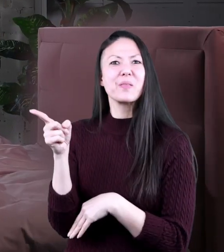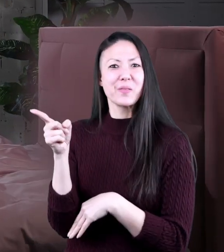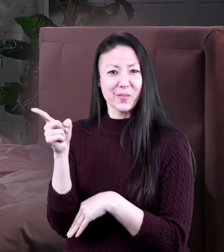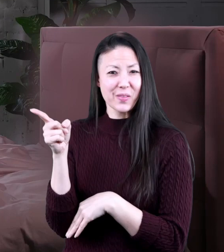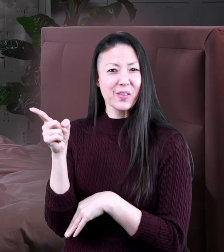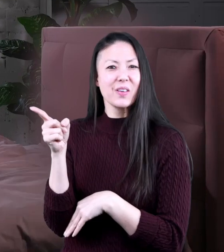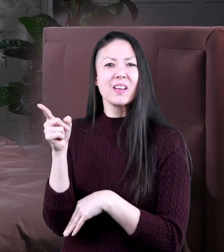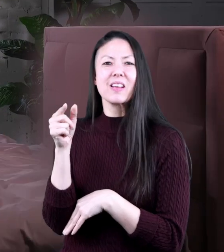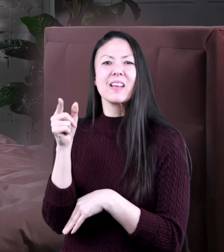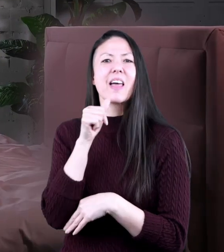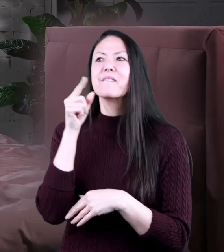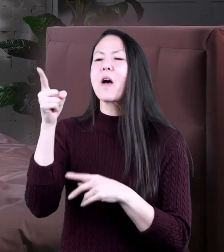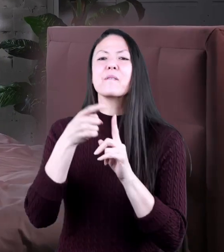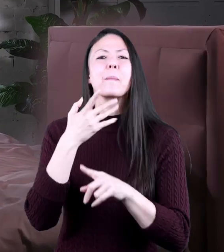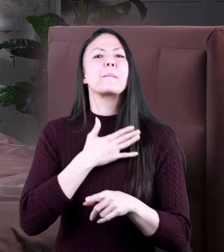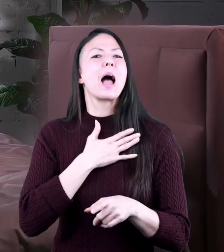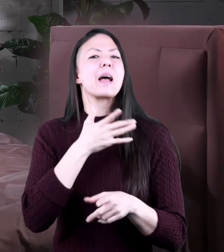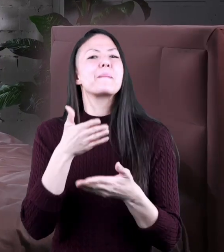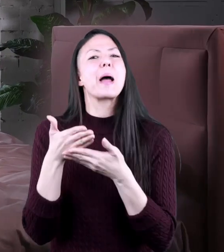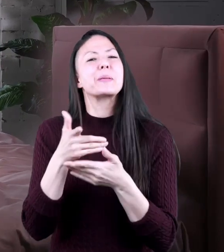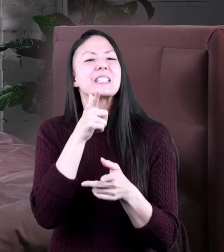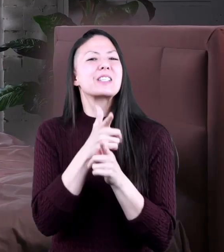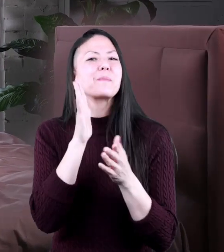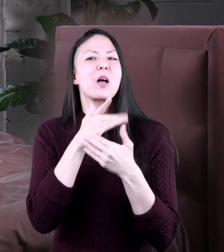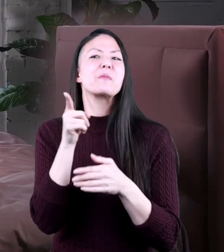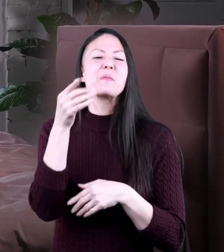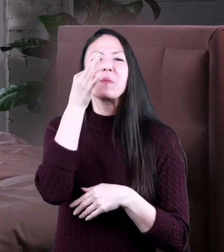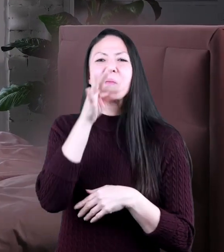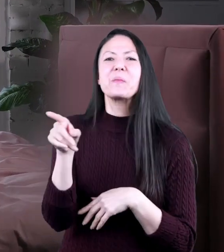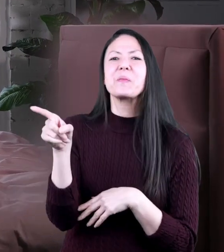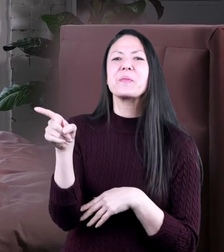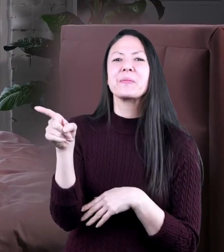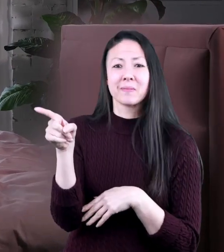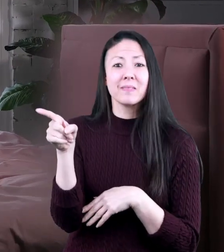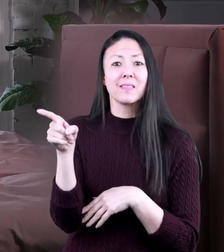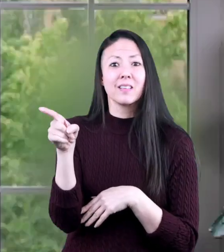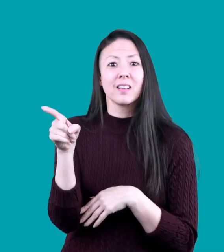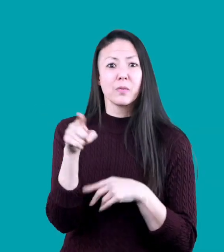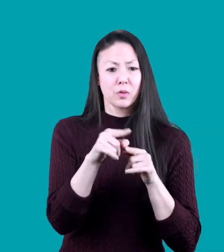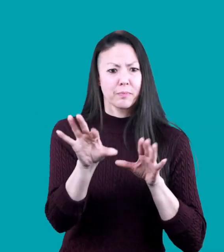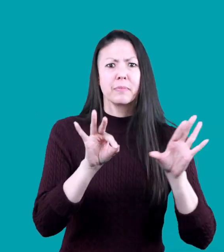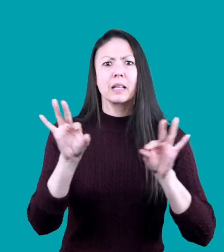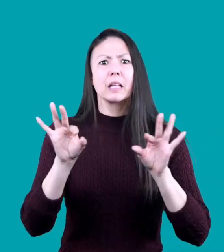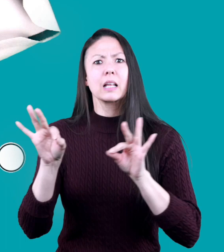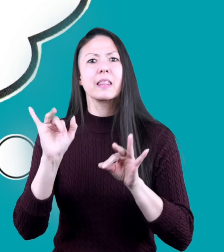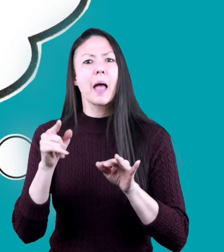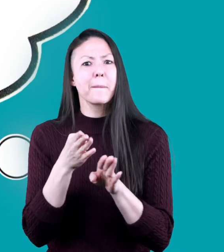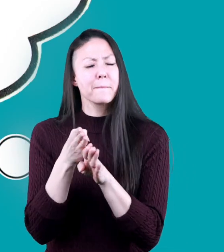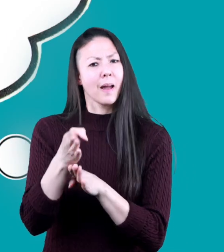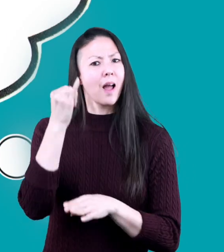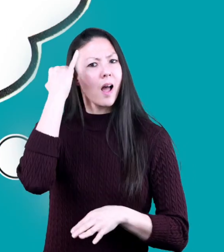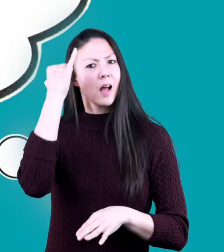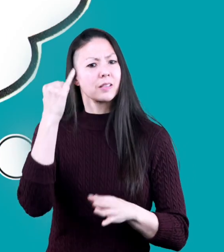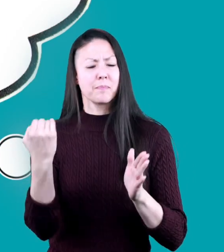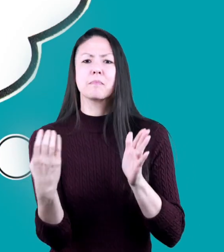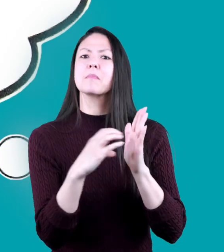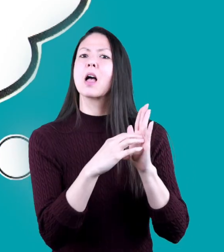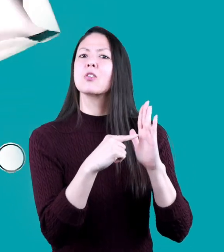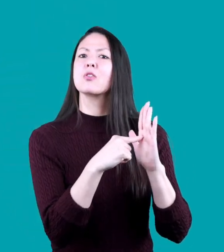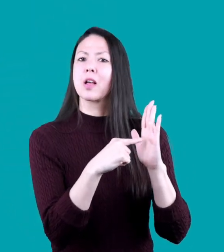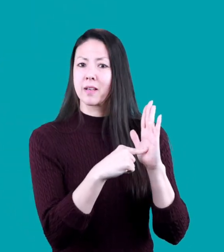near the bathroom and far away from my baby sister's bedroom. Were you able to pick out the main idea